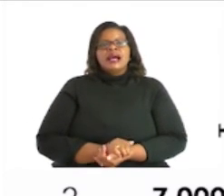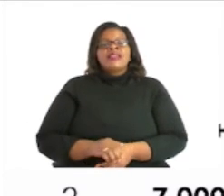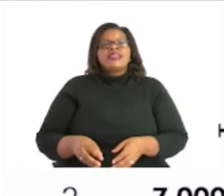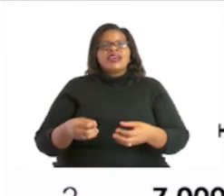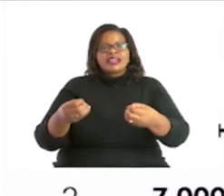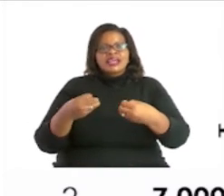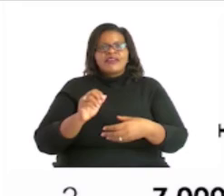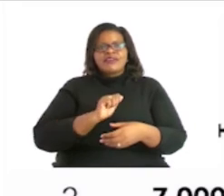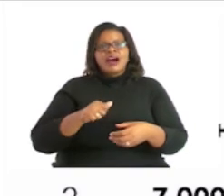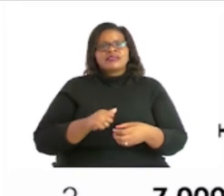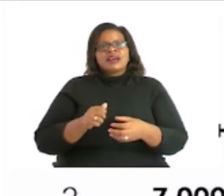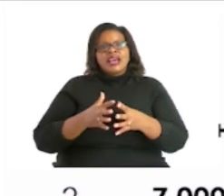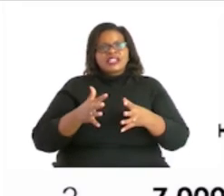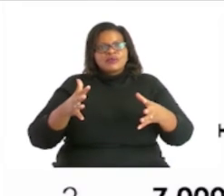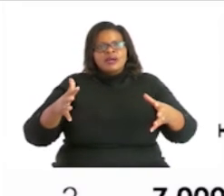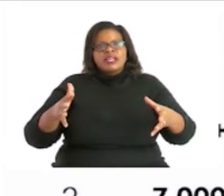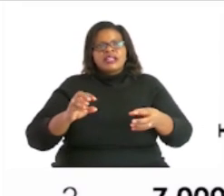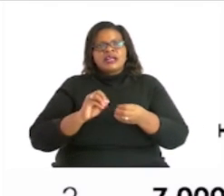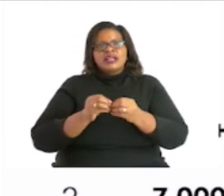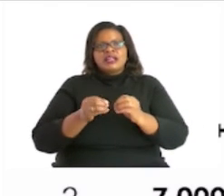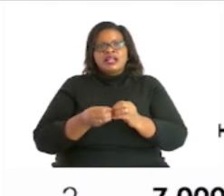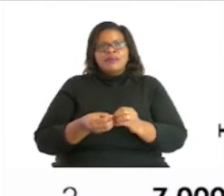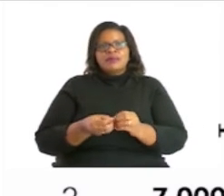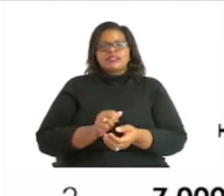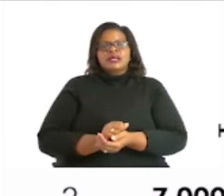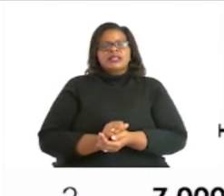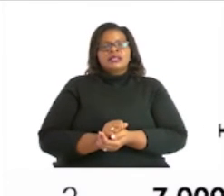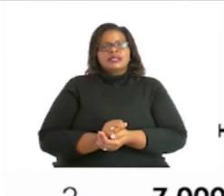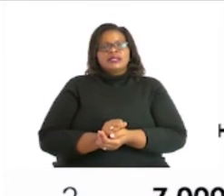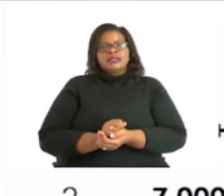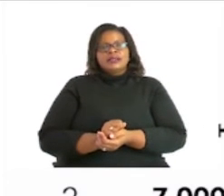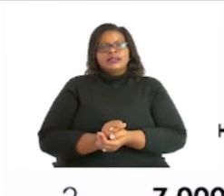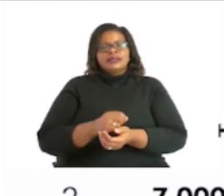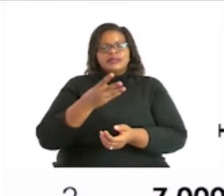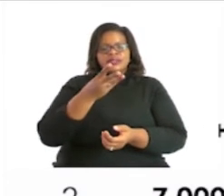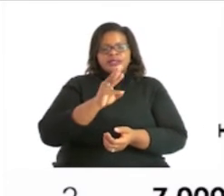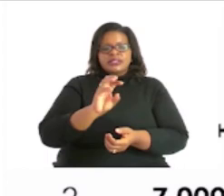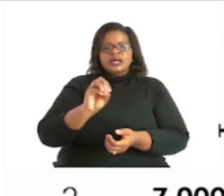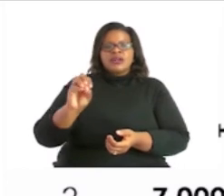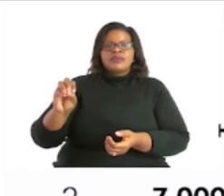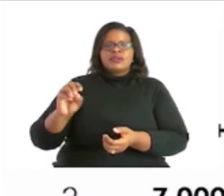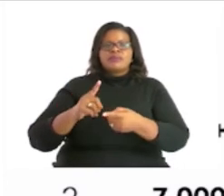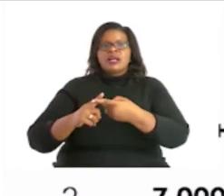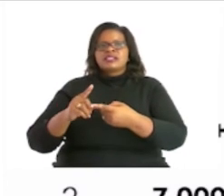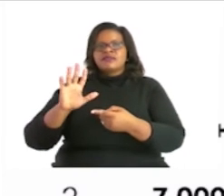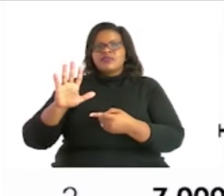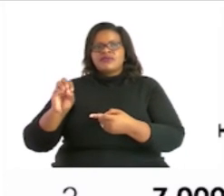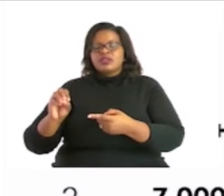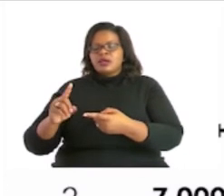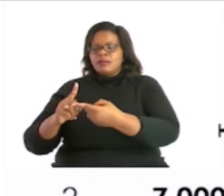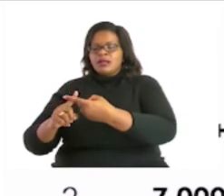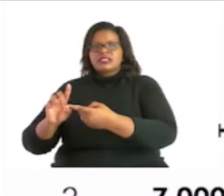us the expanded notation part. Here they already broke up the numbers. 600 plus 50 plus